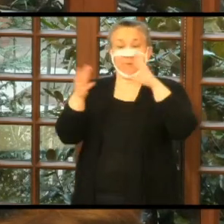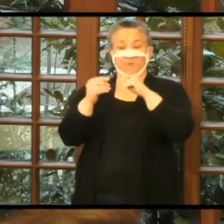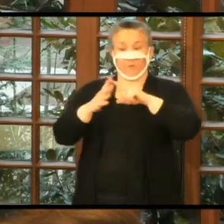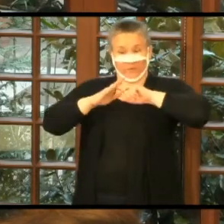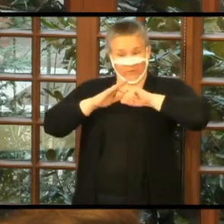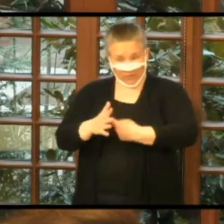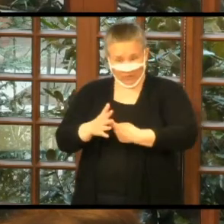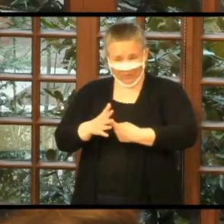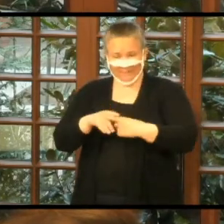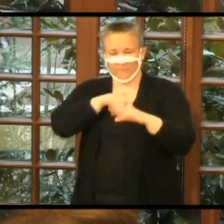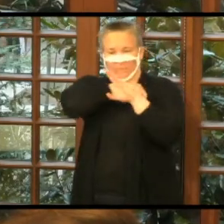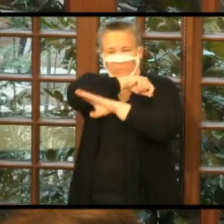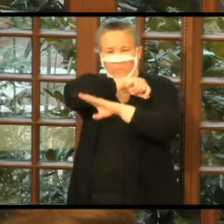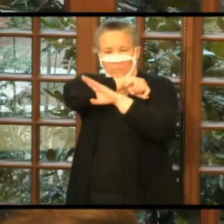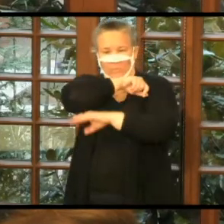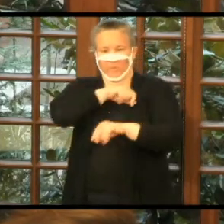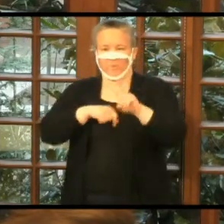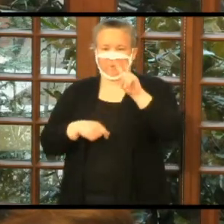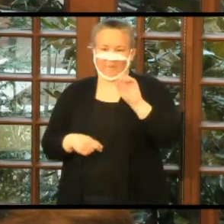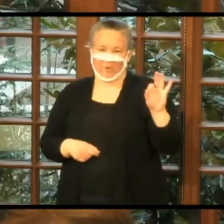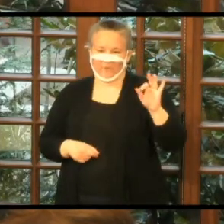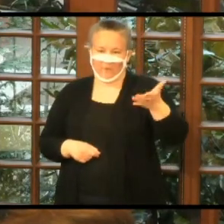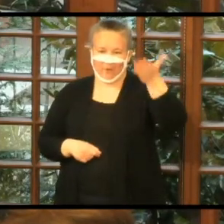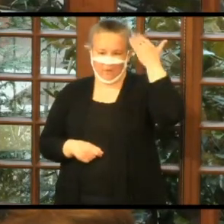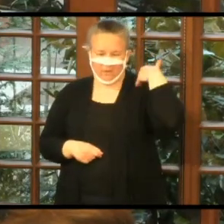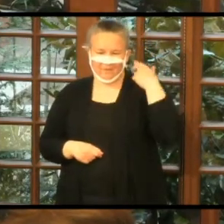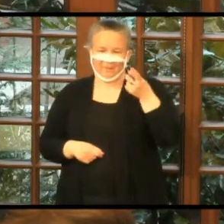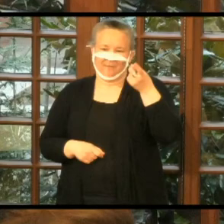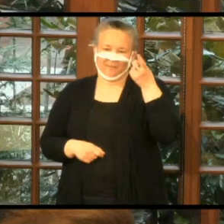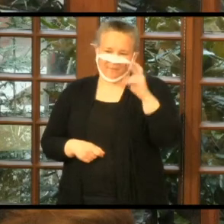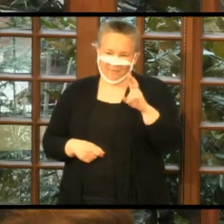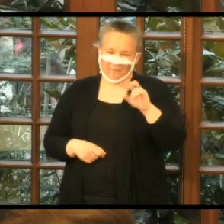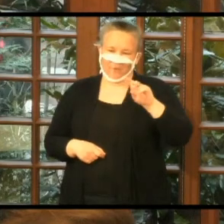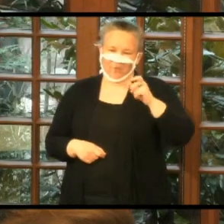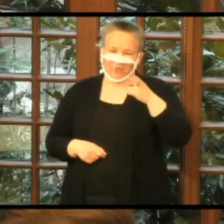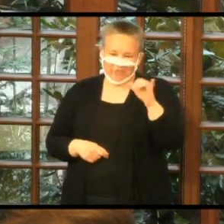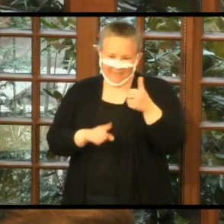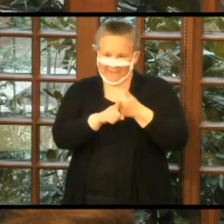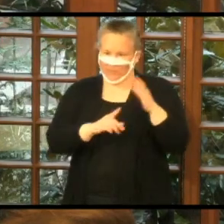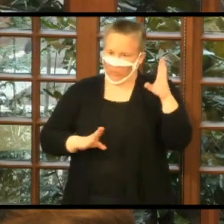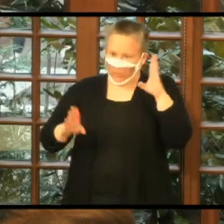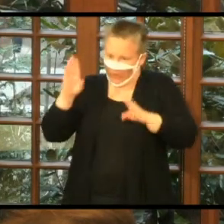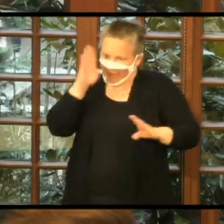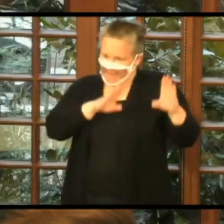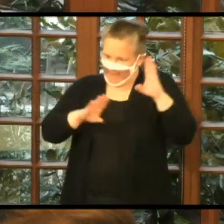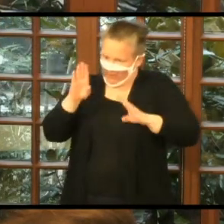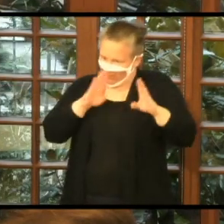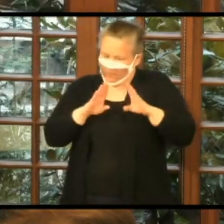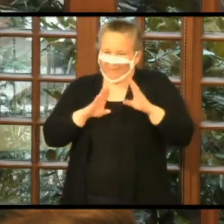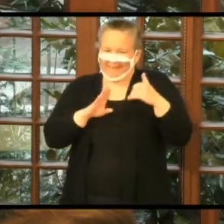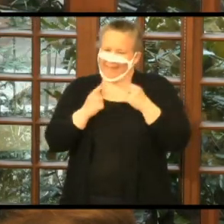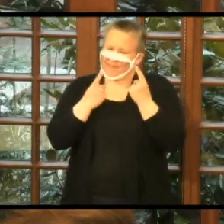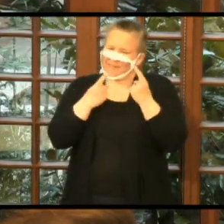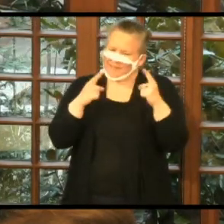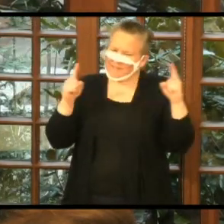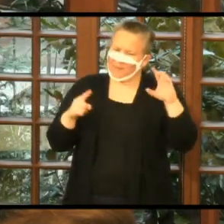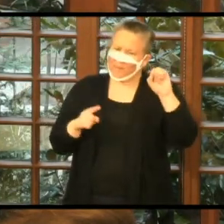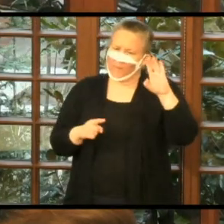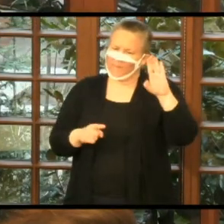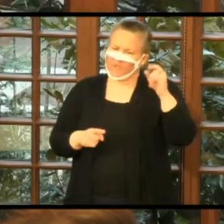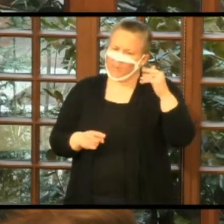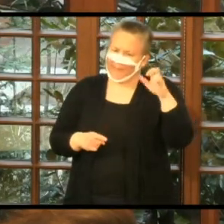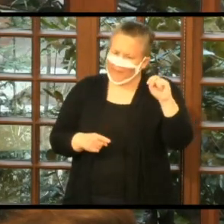it's the autumn of 2009, and Dr. Probir Mukherjee is worried. He has a successful